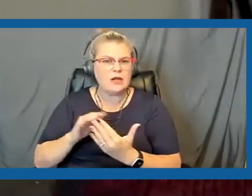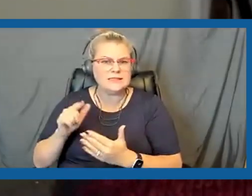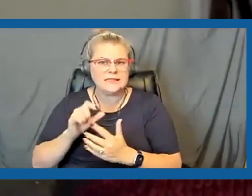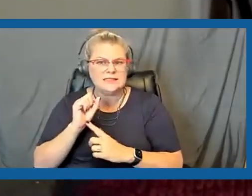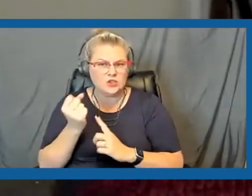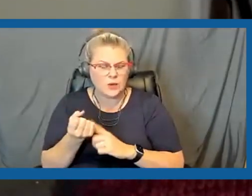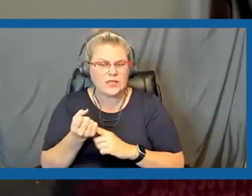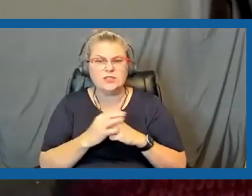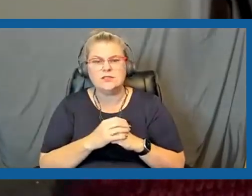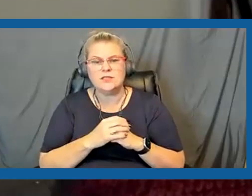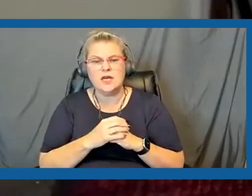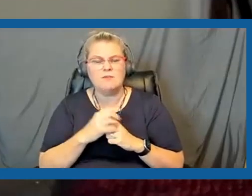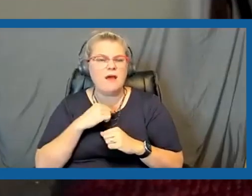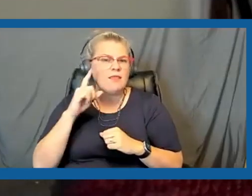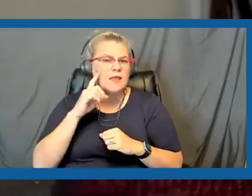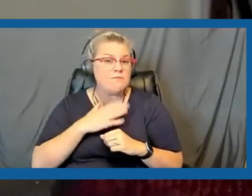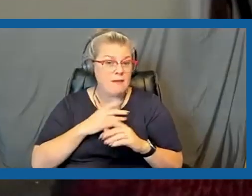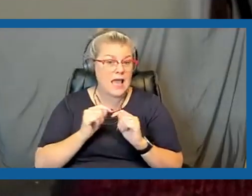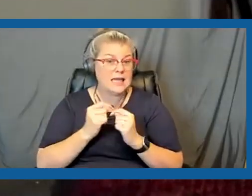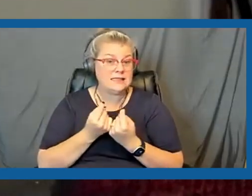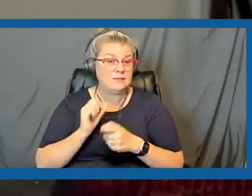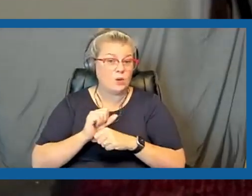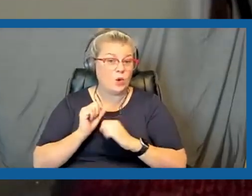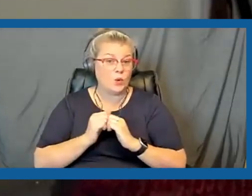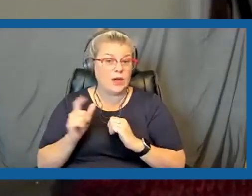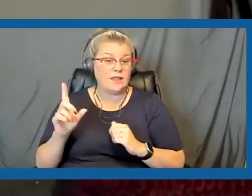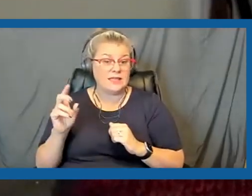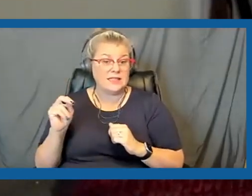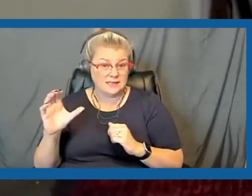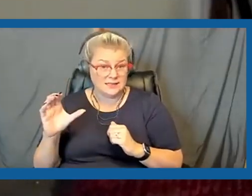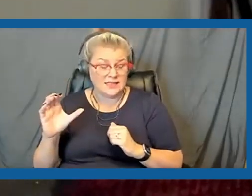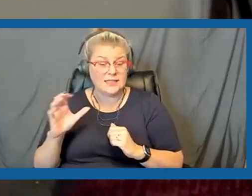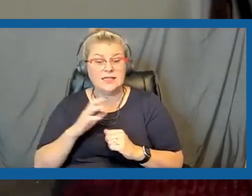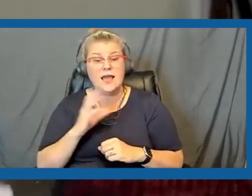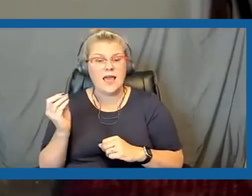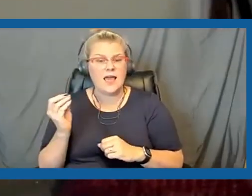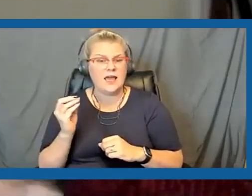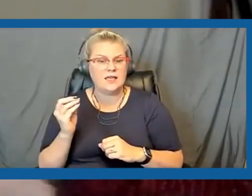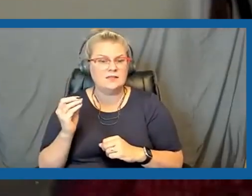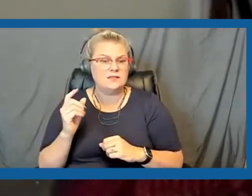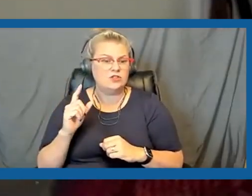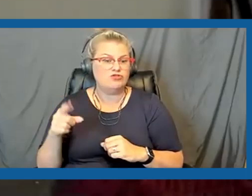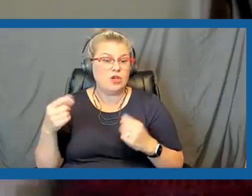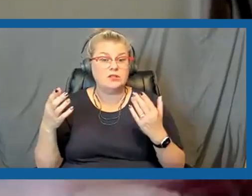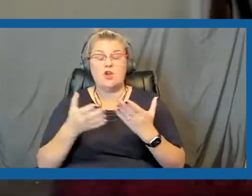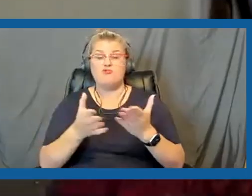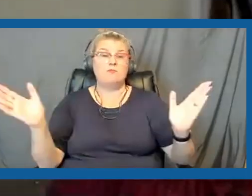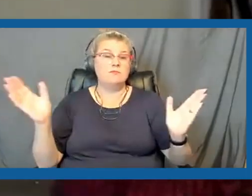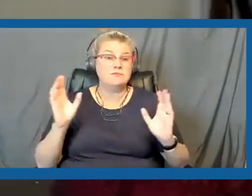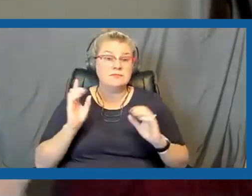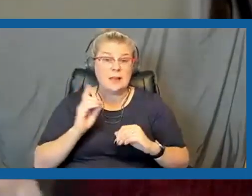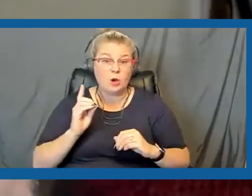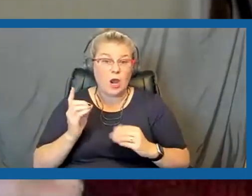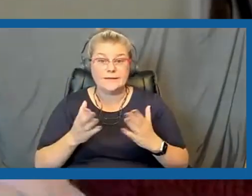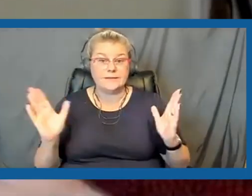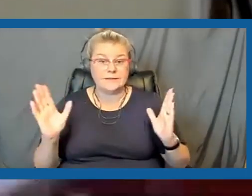situations. I think my team that I work with at the DNC, and just across Democrats, and talking with the